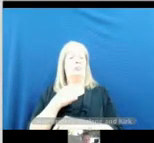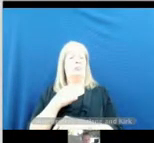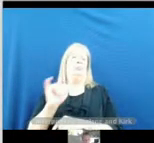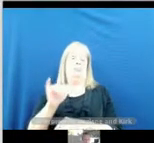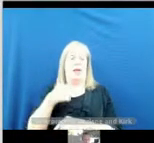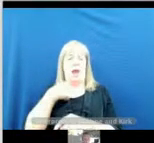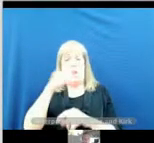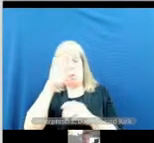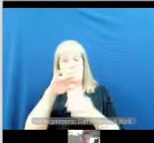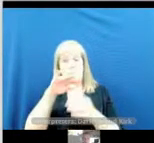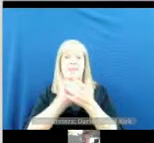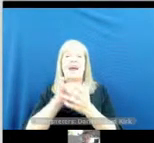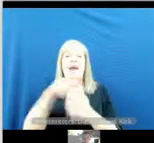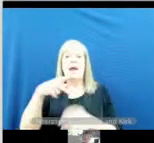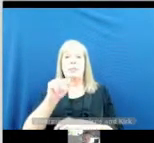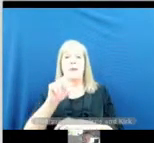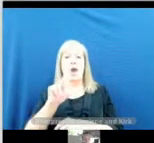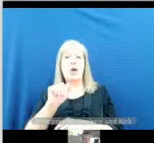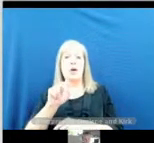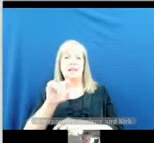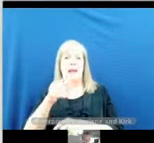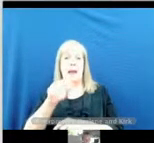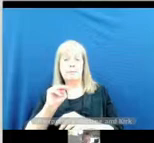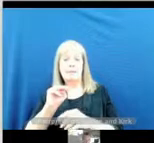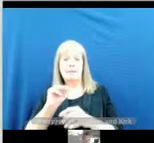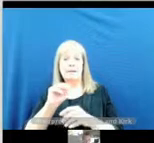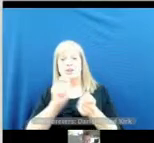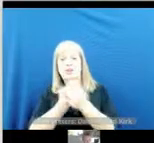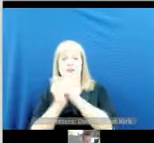your chair, but perhaps that's a good rock.